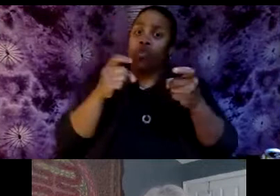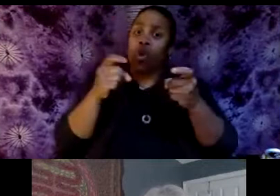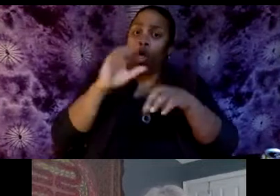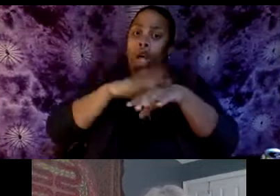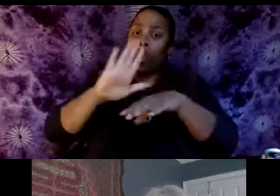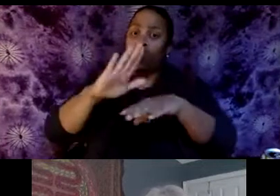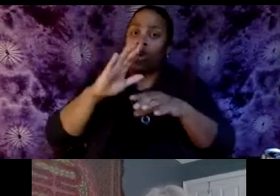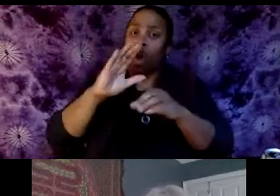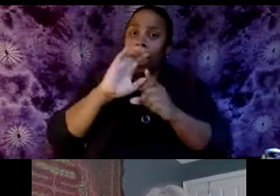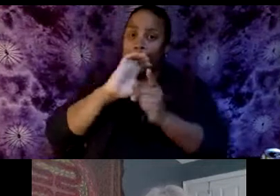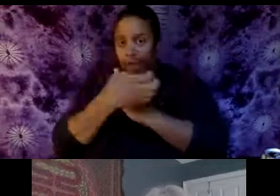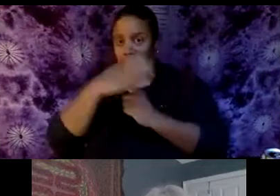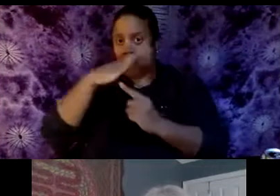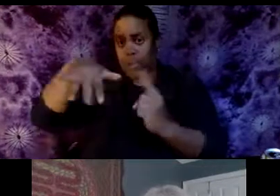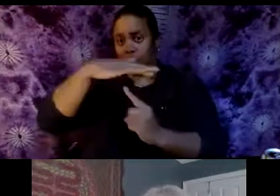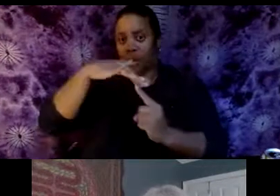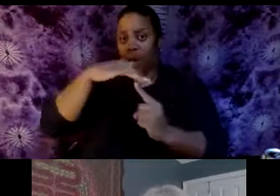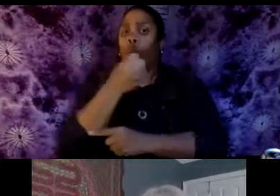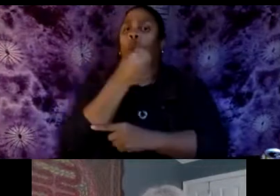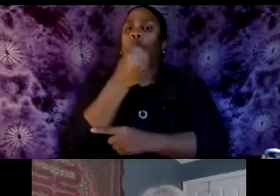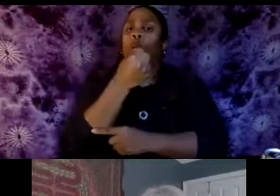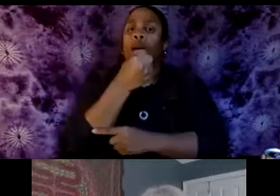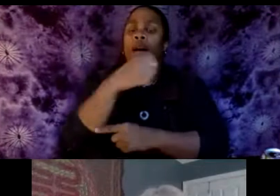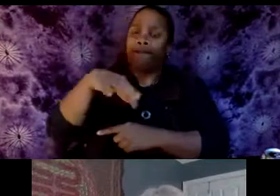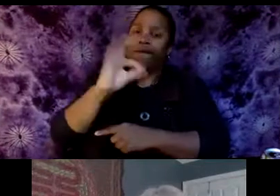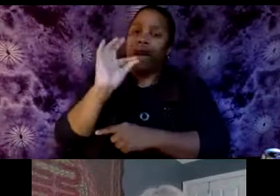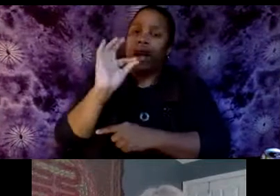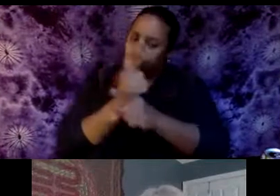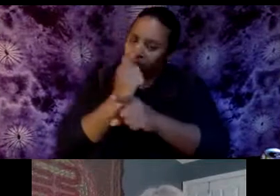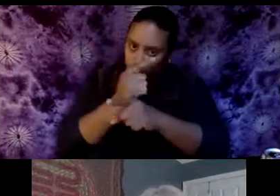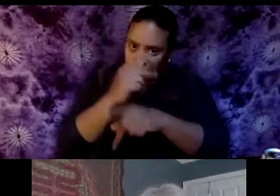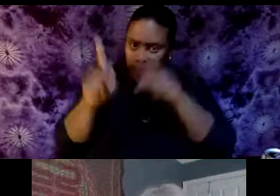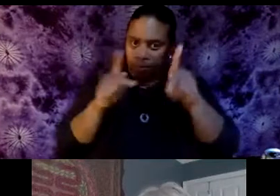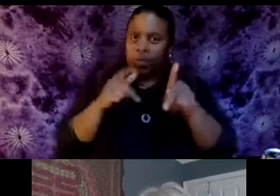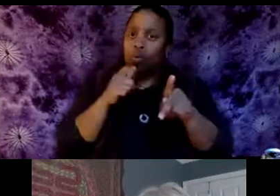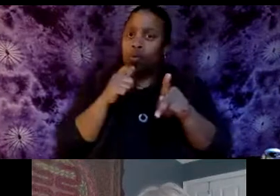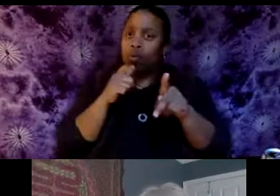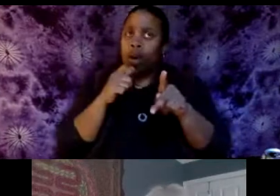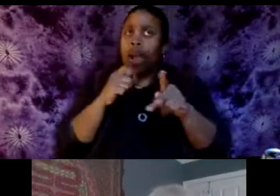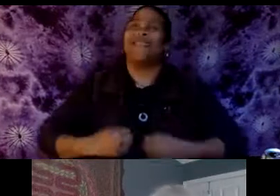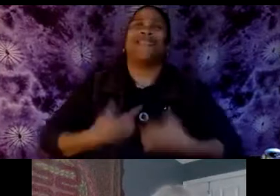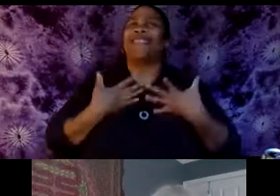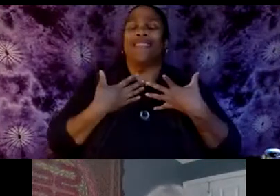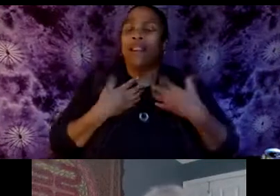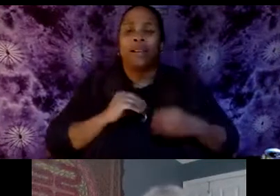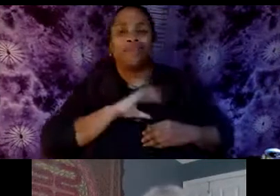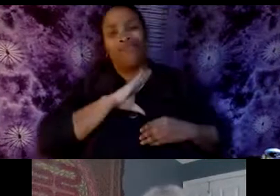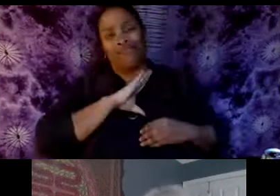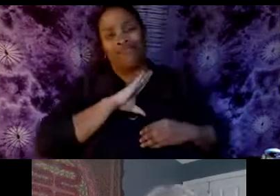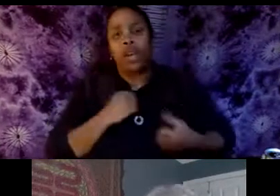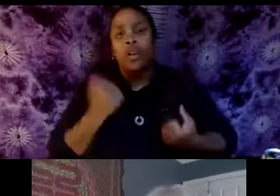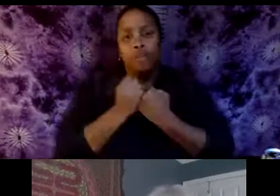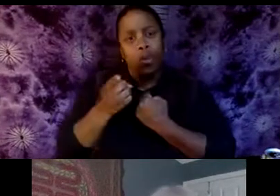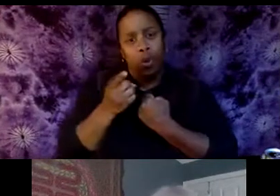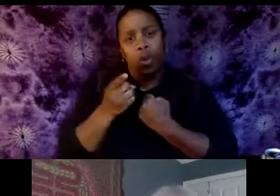holding on tight to it, right? Finding the people that give you joy, that lift you up, that help you be the person you want to